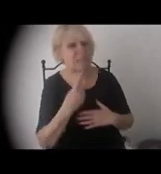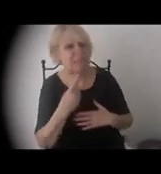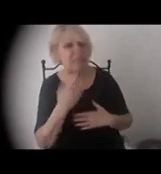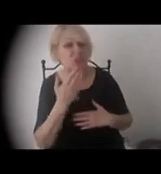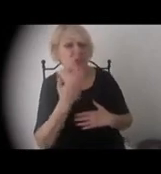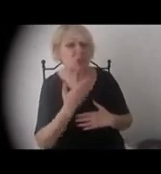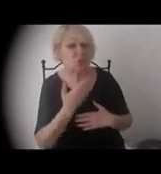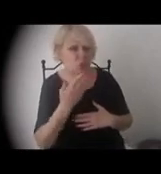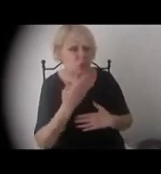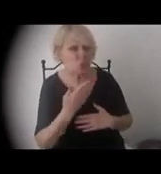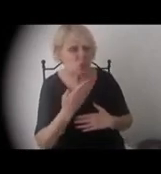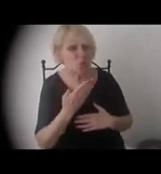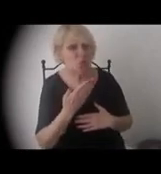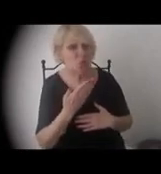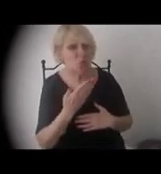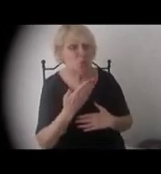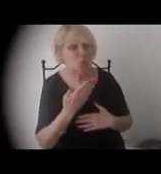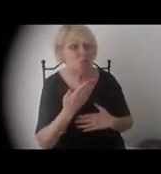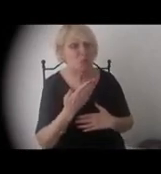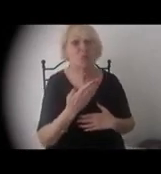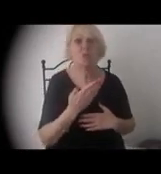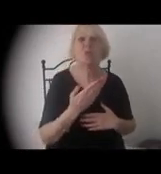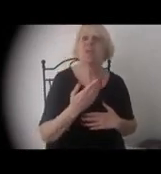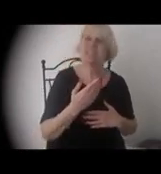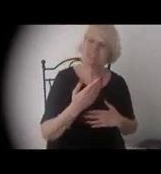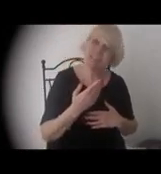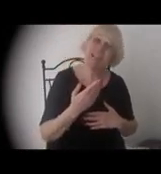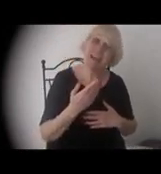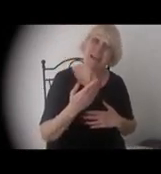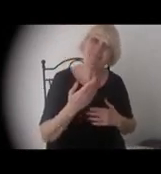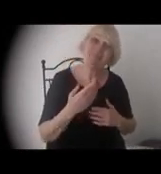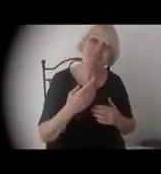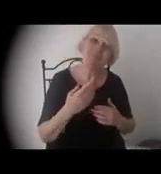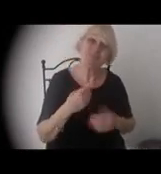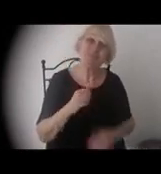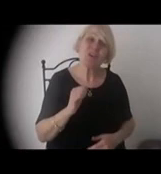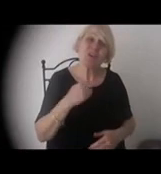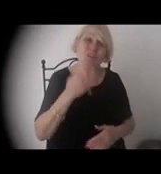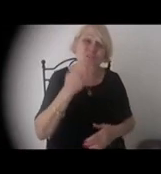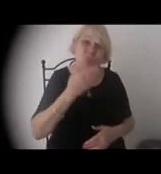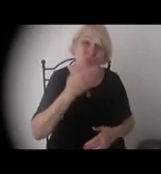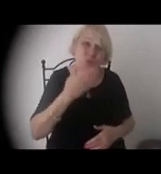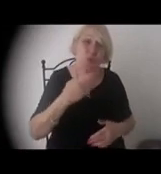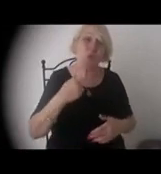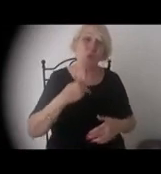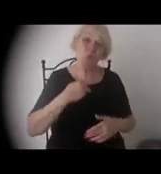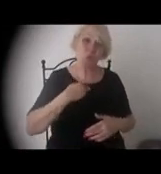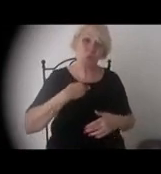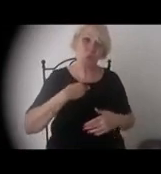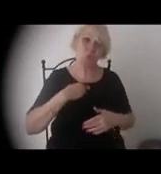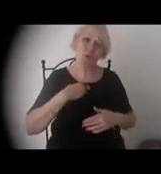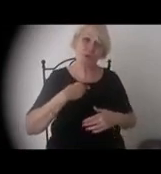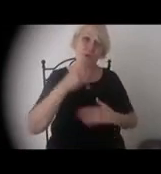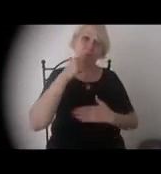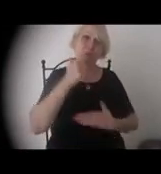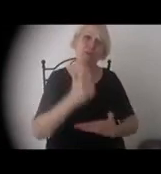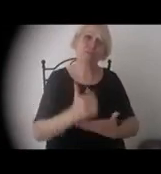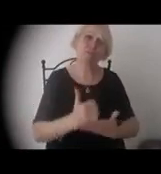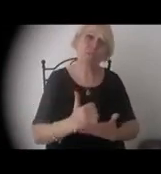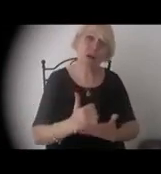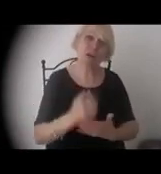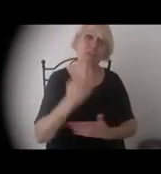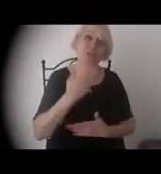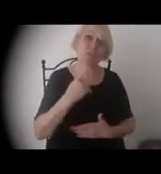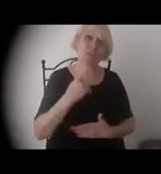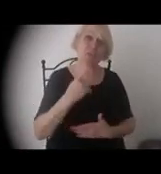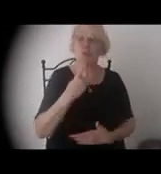want to do that, but we wouldn't advise this, do it in a slightly different way. So we're all trying to work together to come to the best possible solutions. But